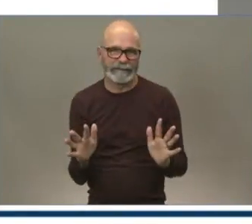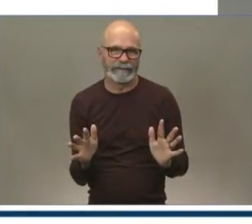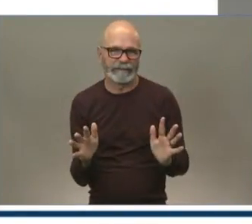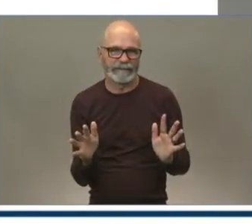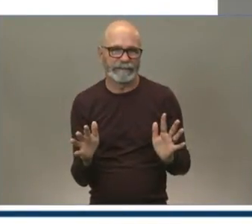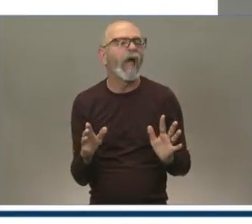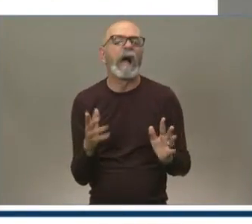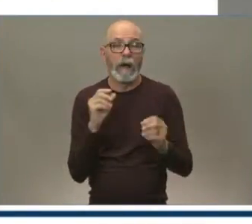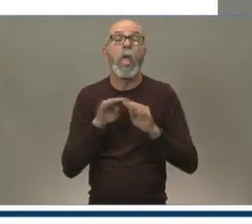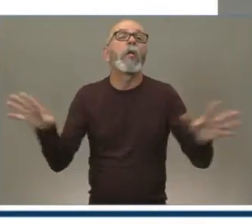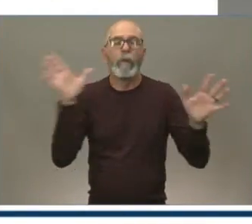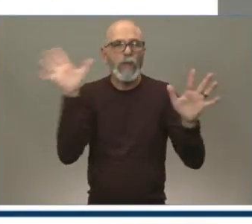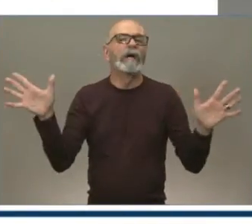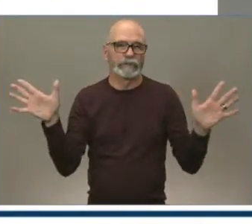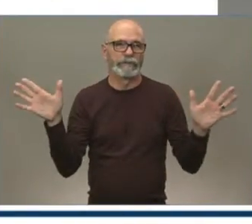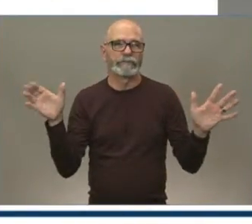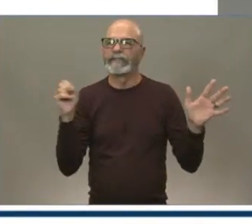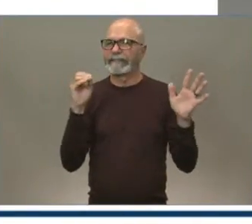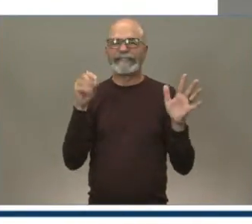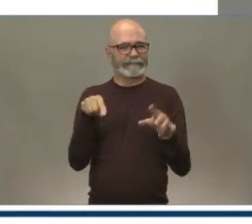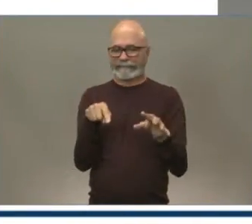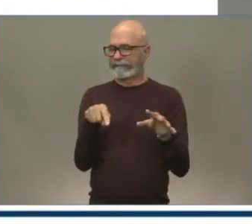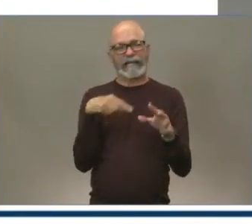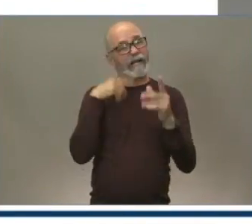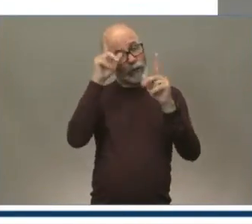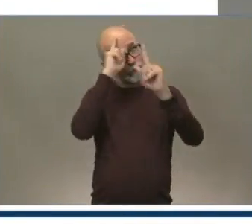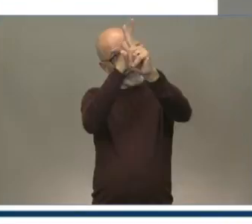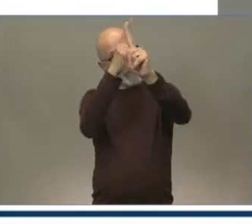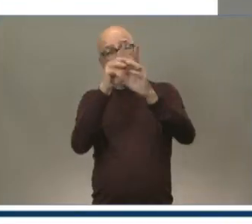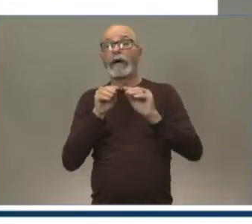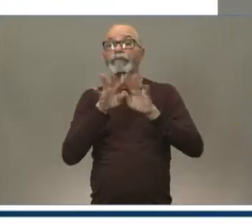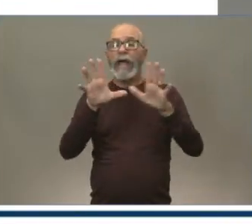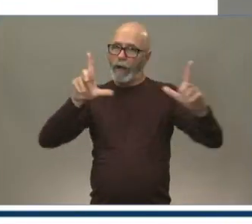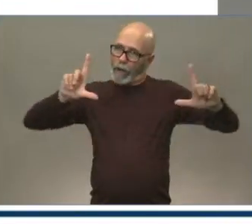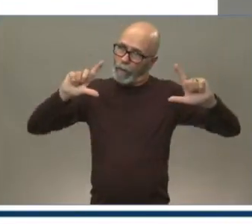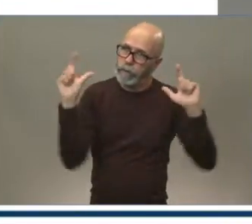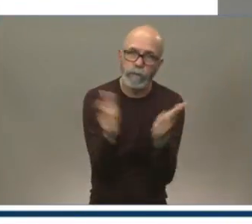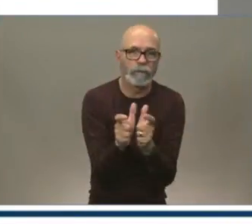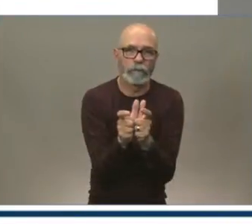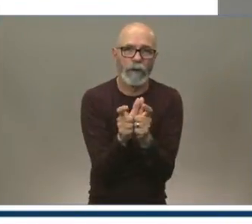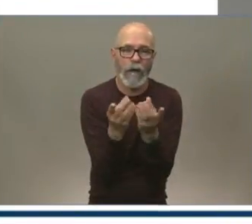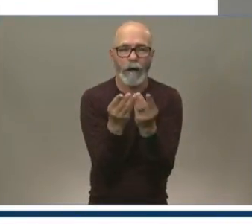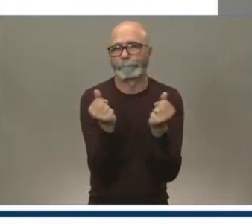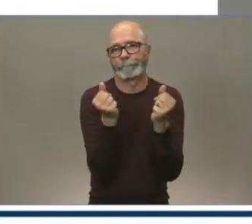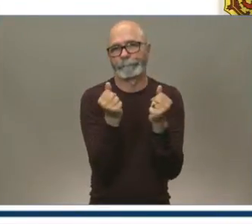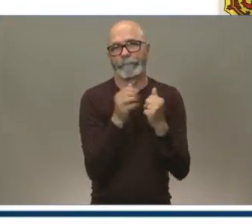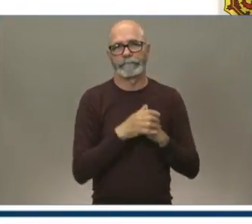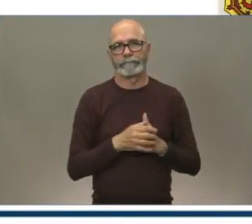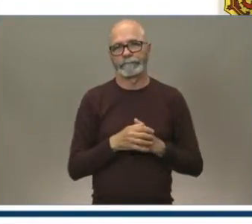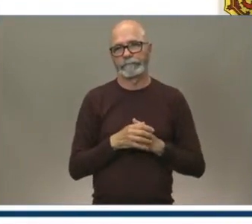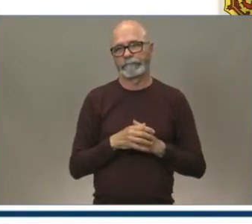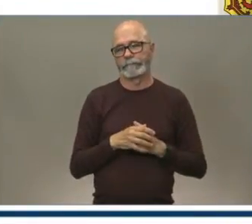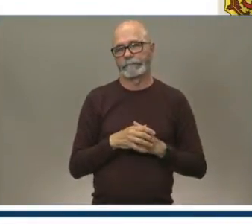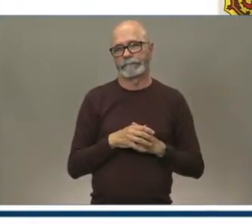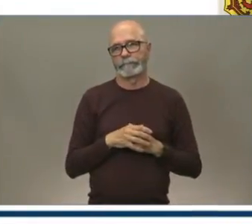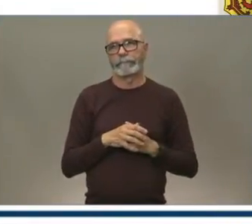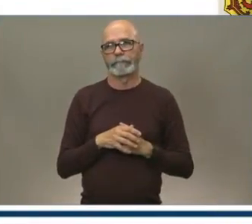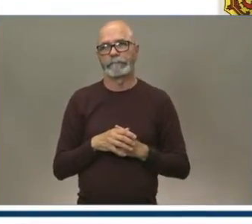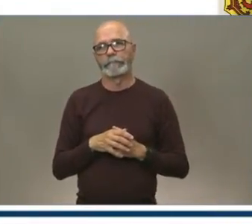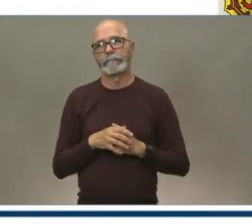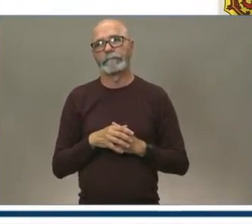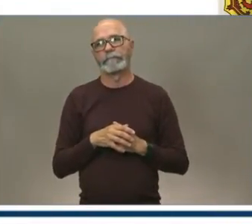to be firmer earlier on in the whole course of an outbreak. Next question will go to Pat Healy with the